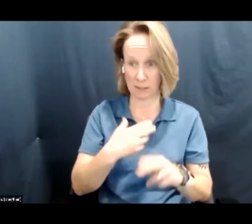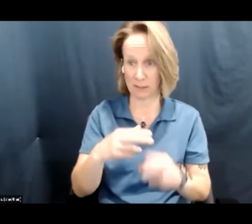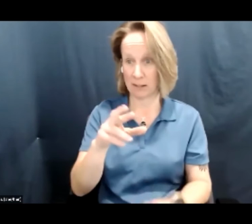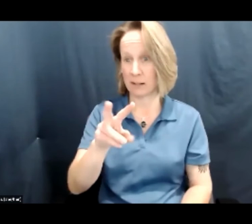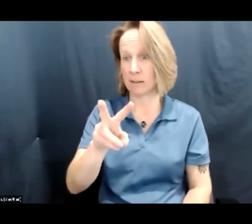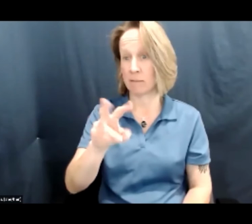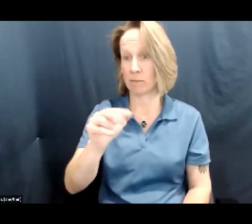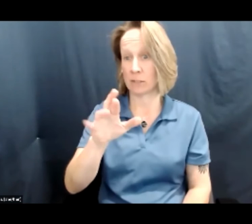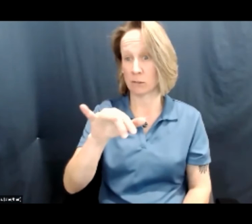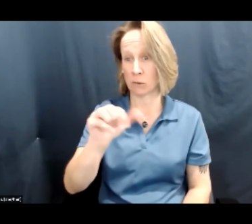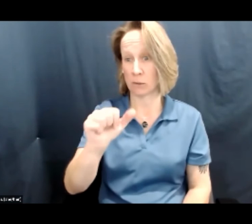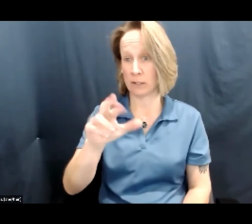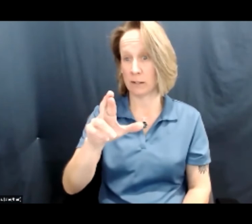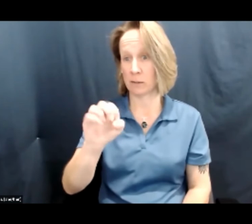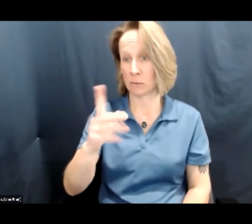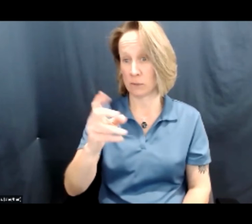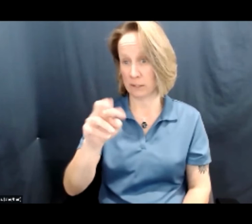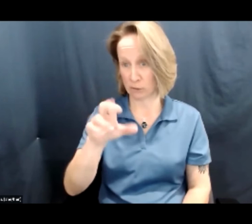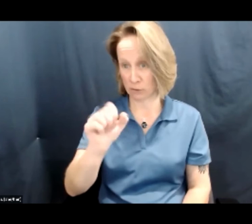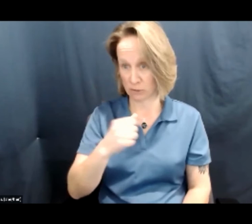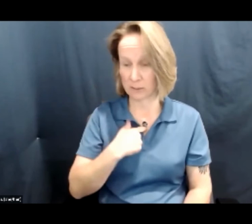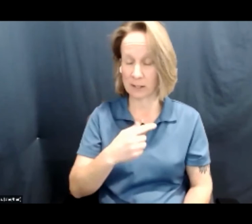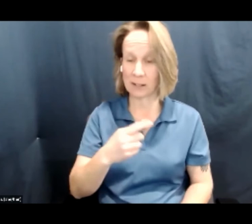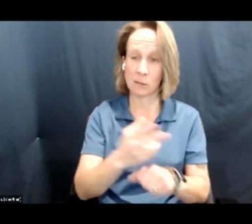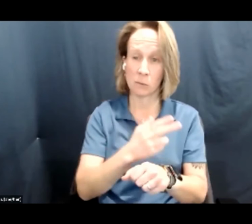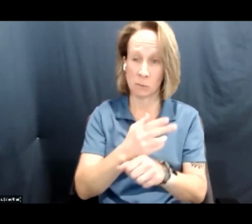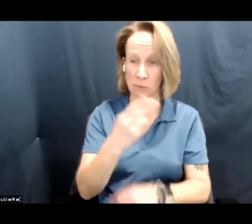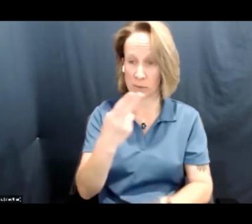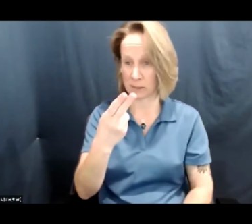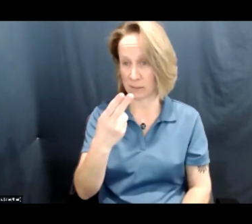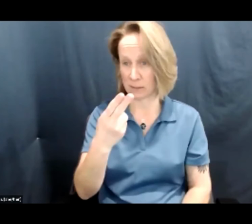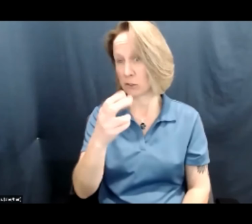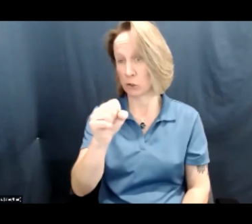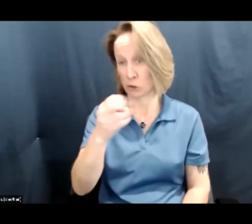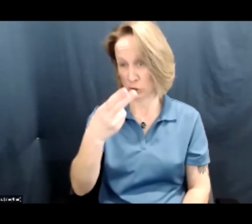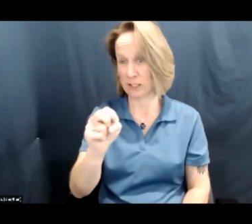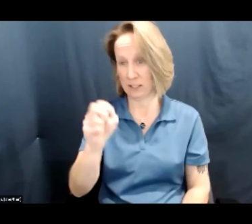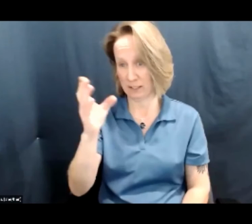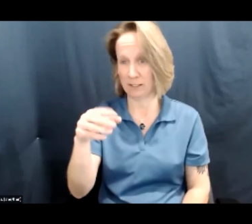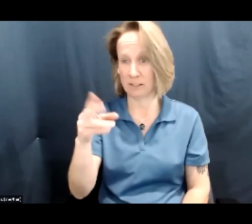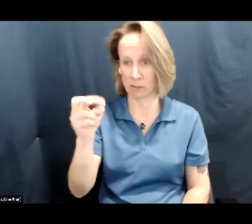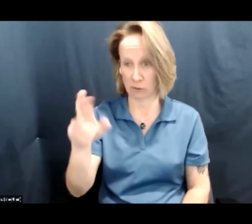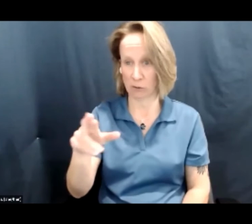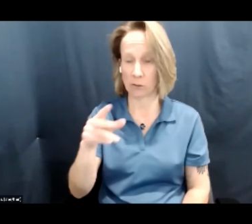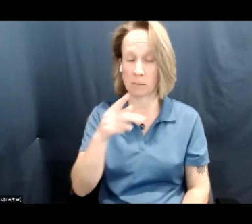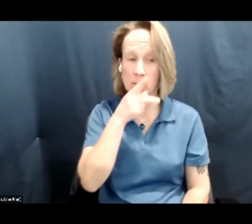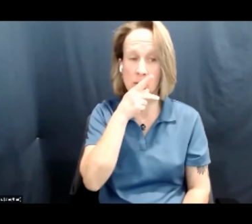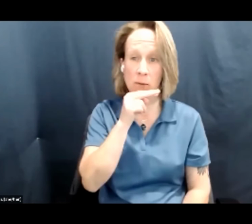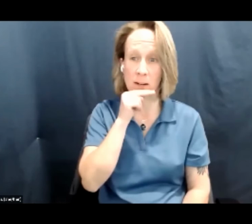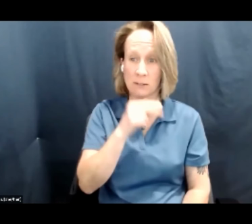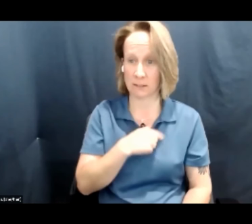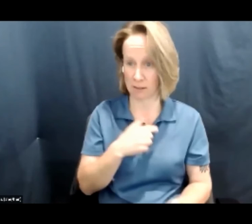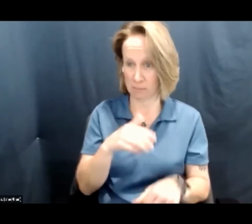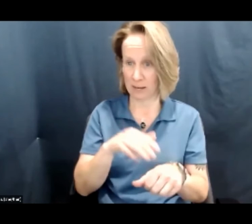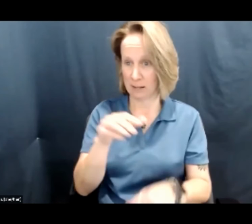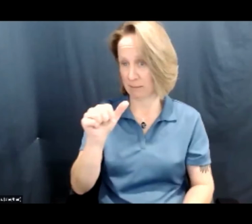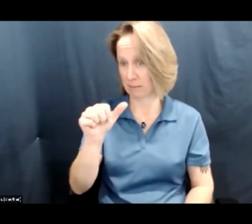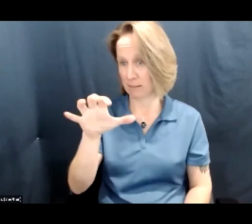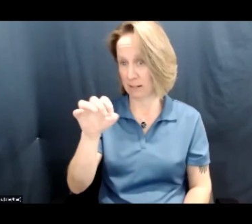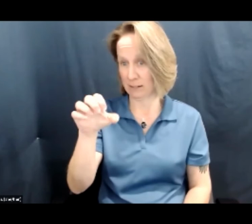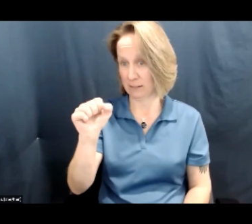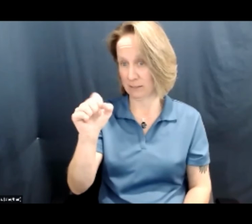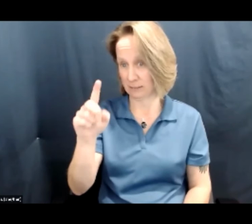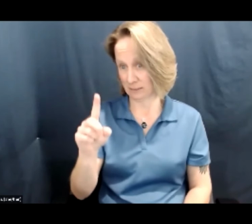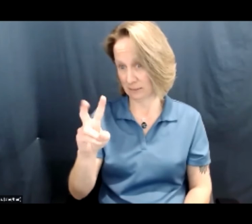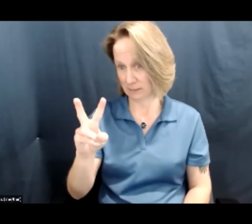her pronouns, and I'm one of the sexual violence response coordinators at the Arizona Coalition to End Sexual Domestic Violence.